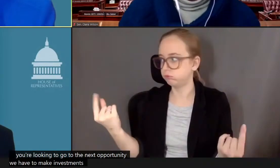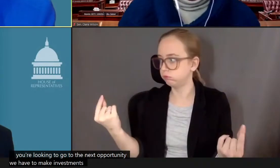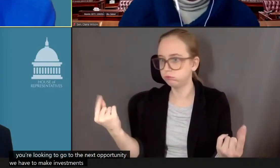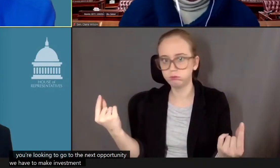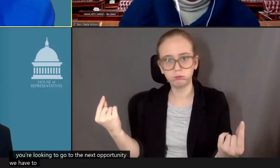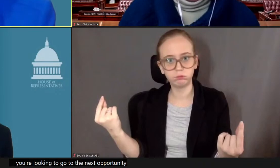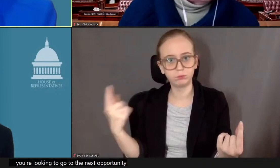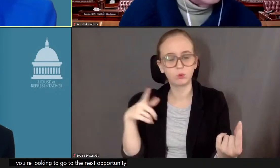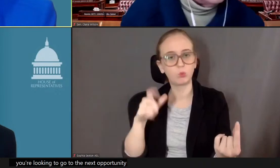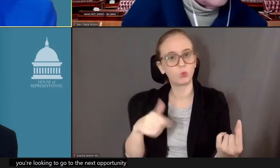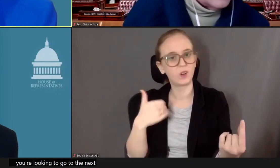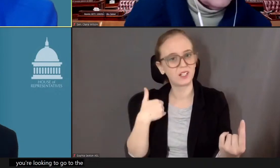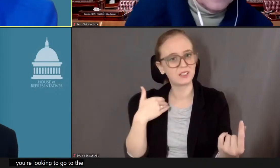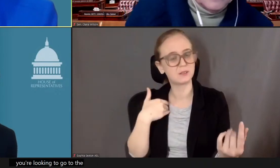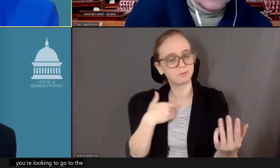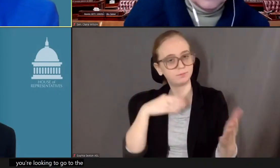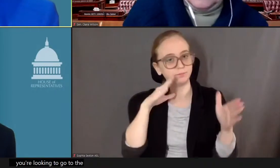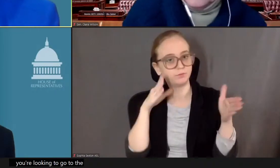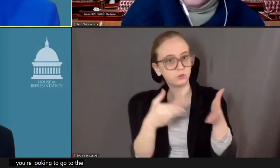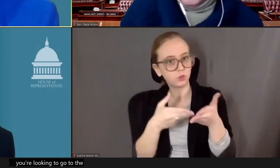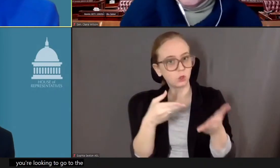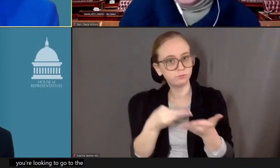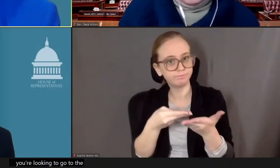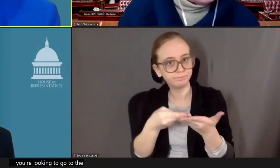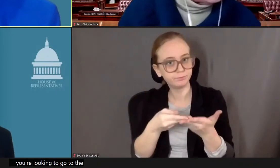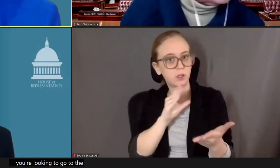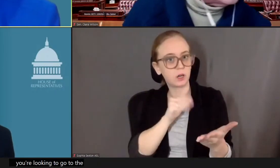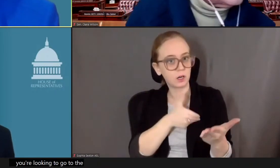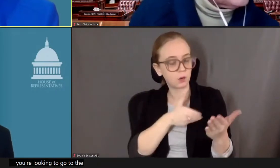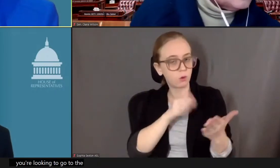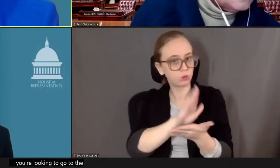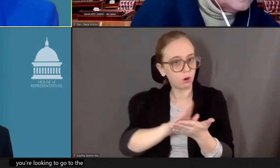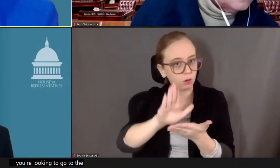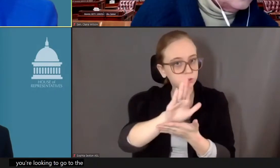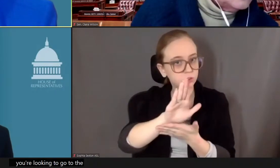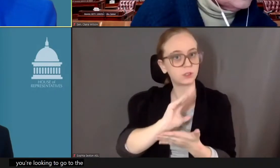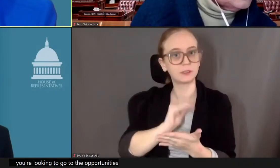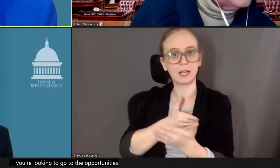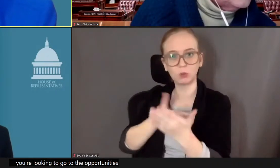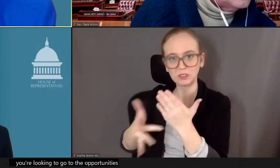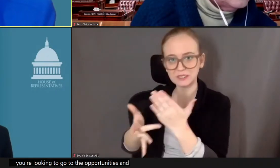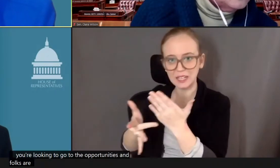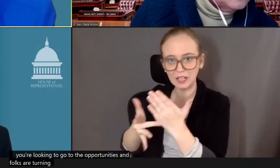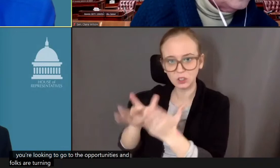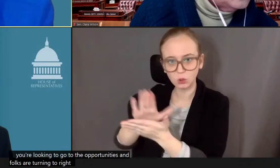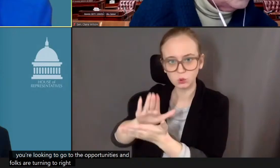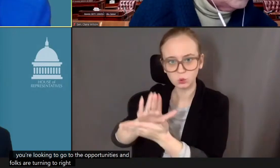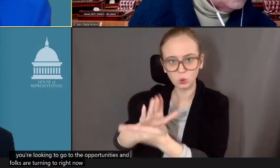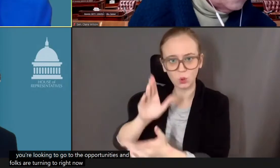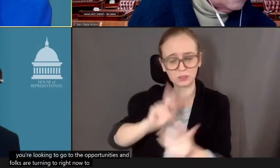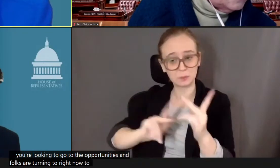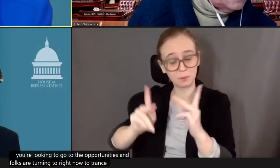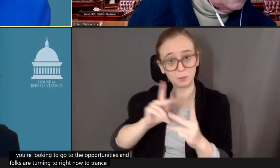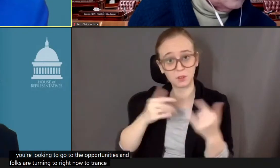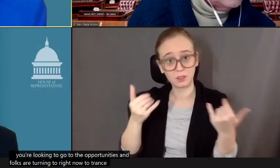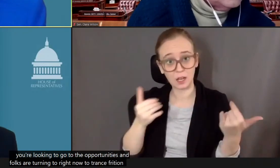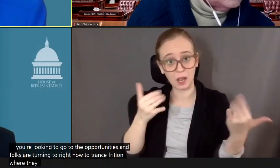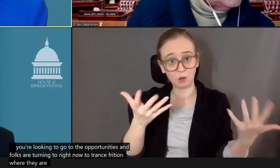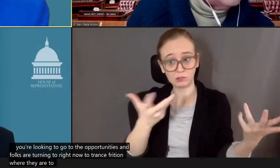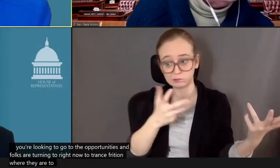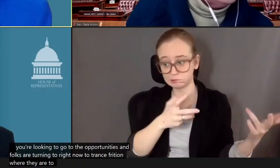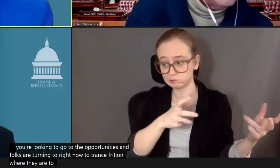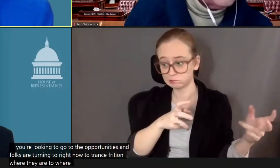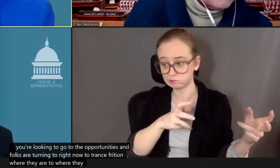and other places where folks are turning to right now to transition from where they are to where they want to